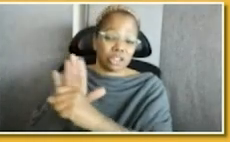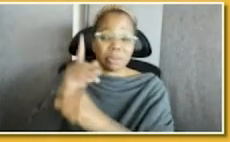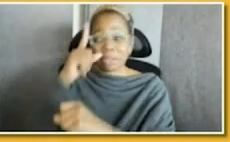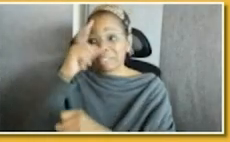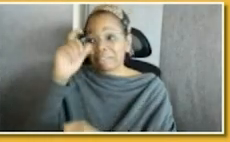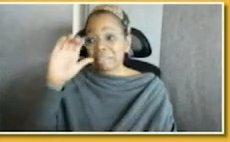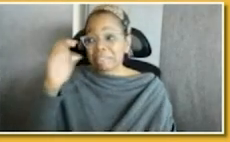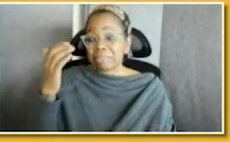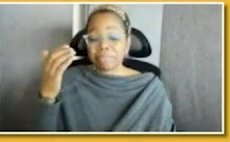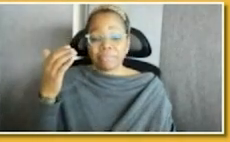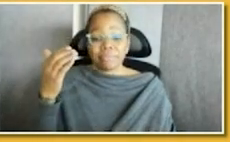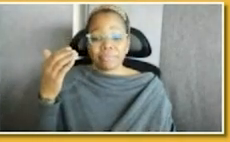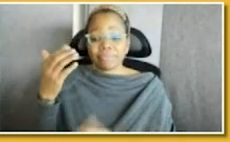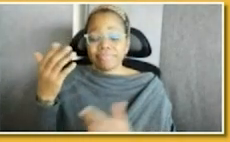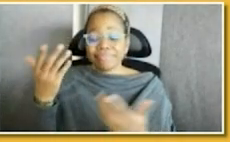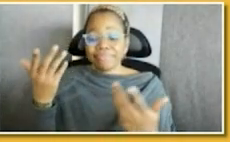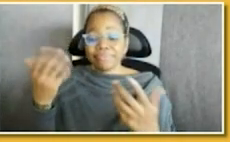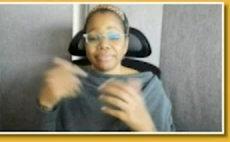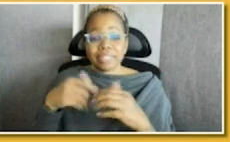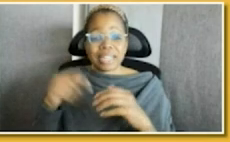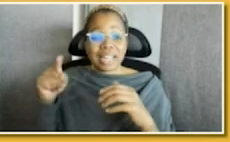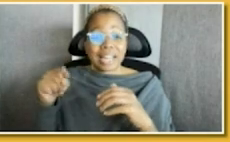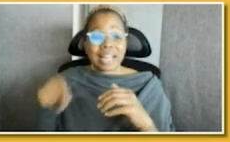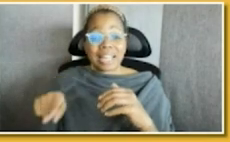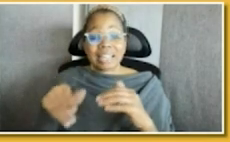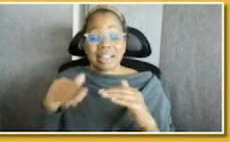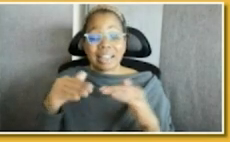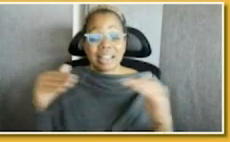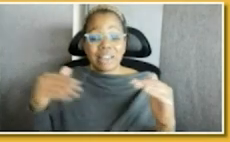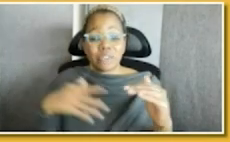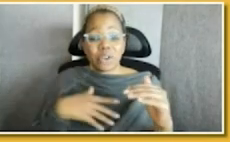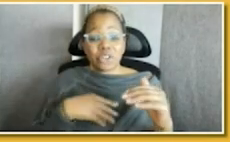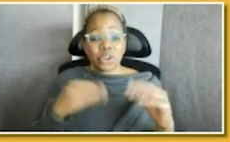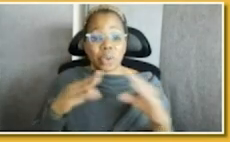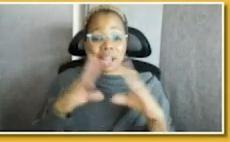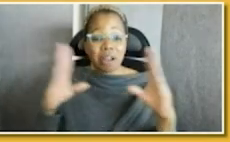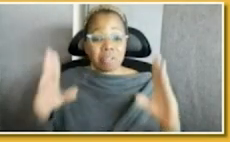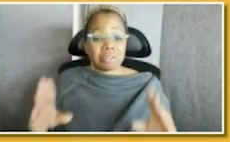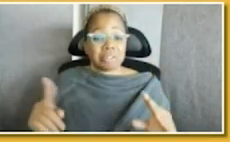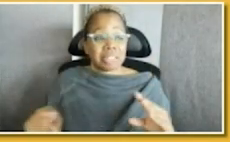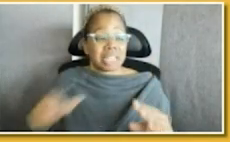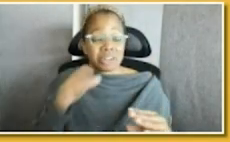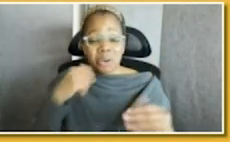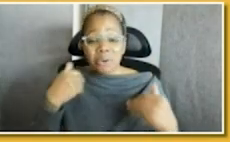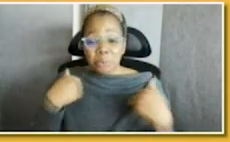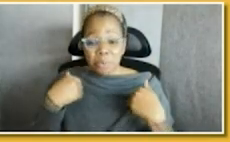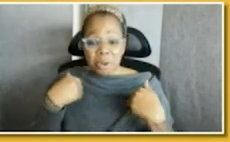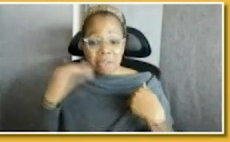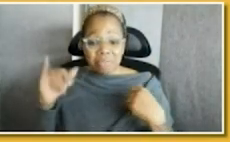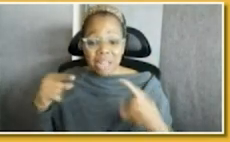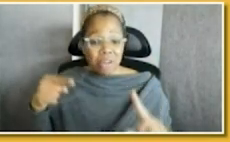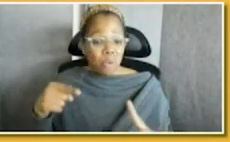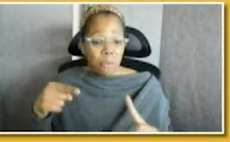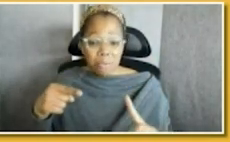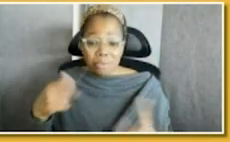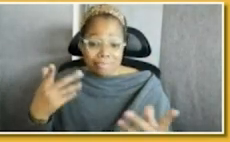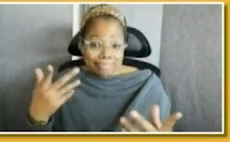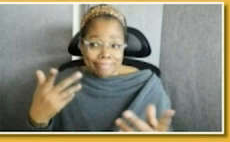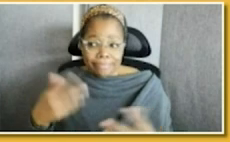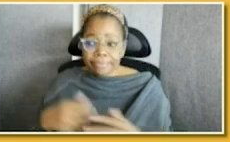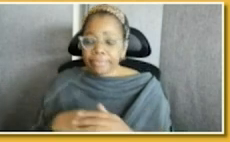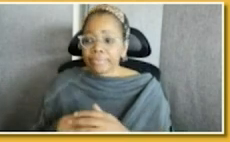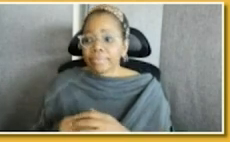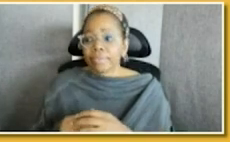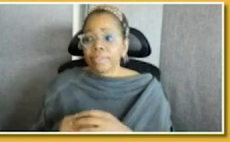of the White House, they don't seem to have that goal in mind. Based on